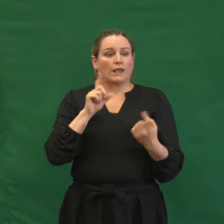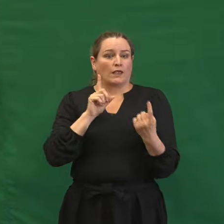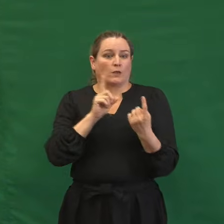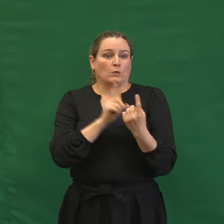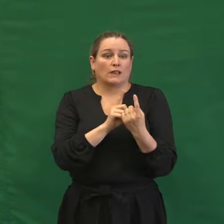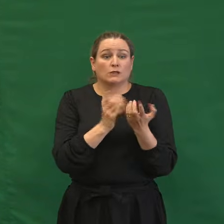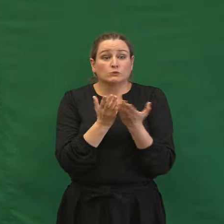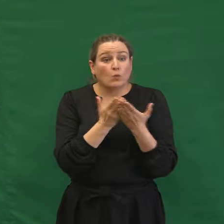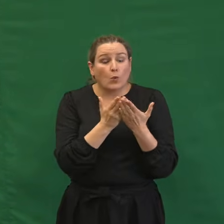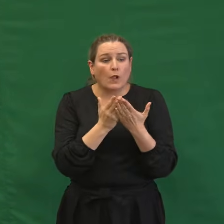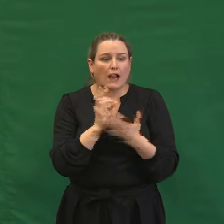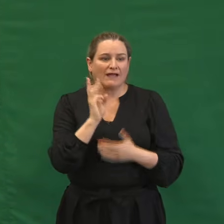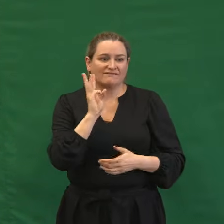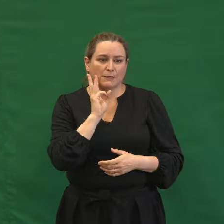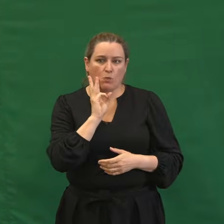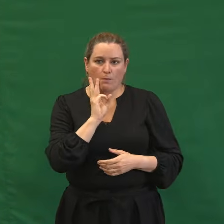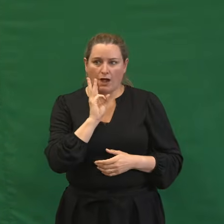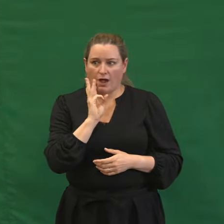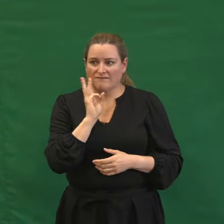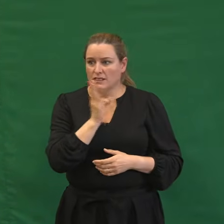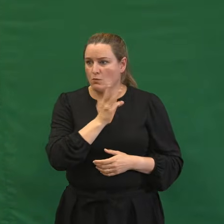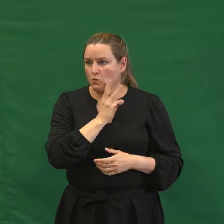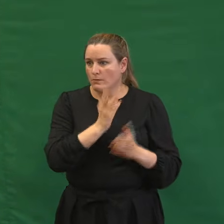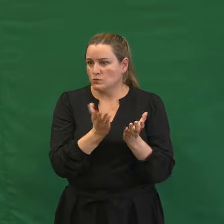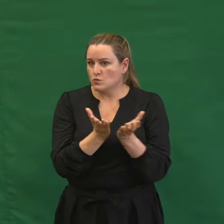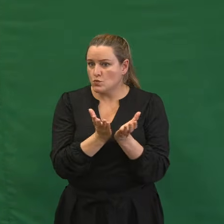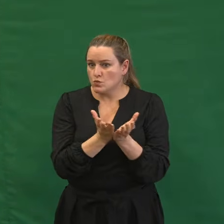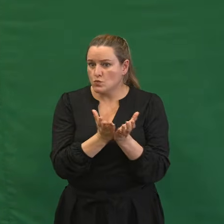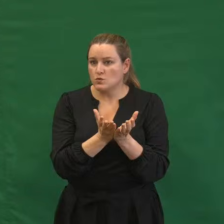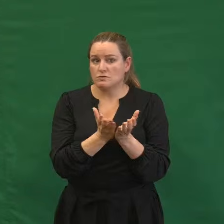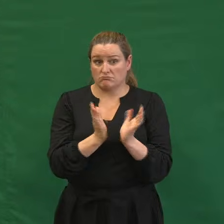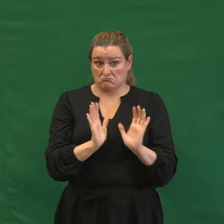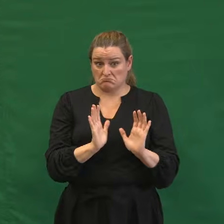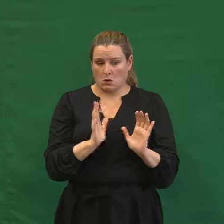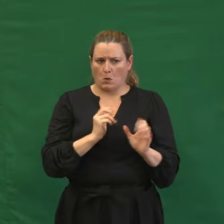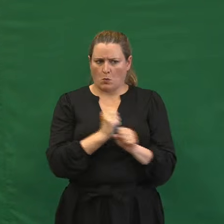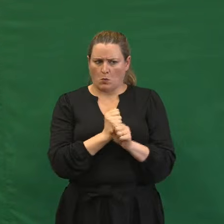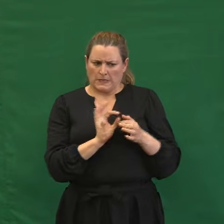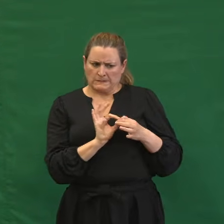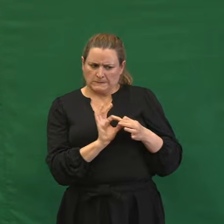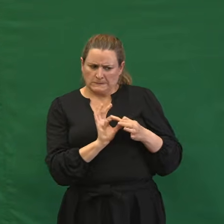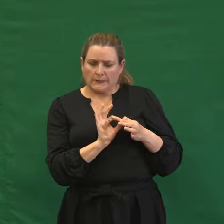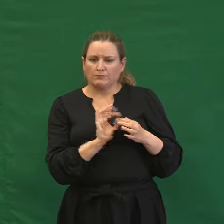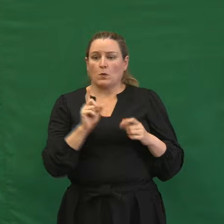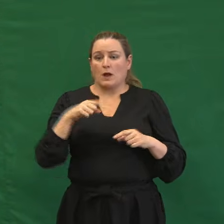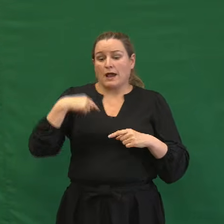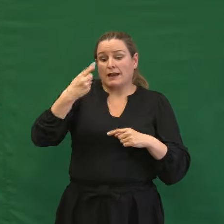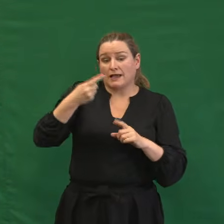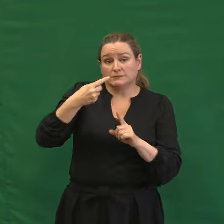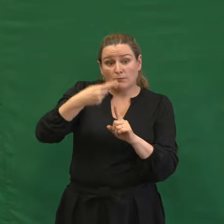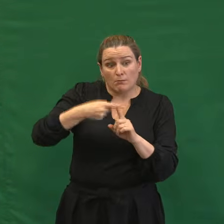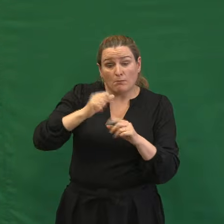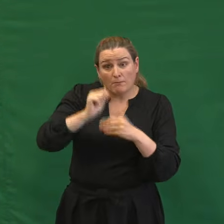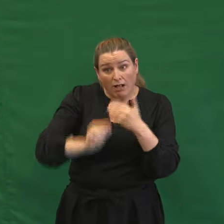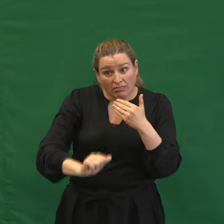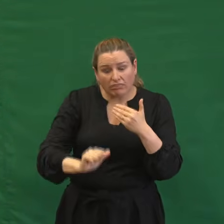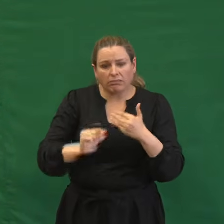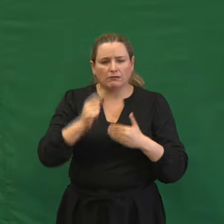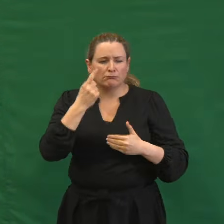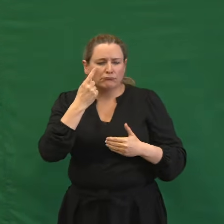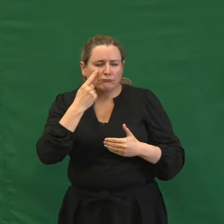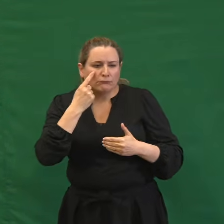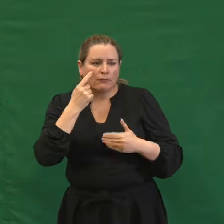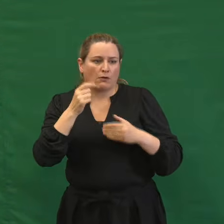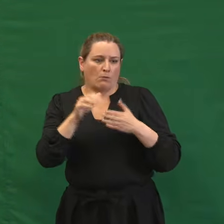pilot this next month. So, yeah, the idea is that the learner can then go onto